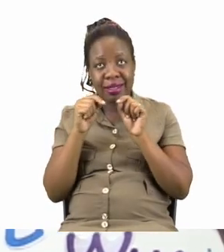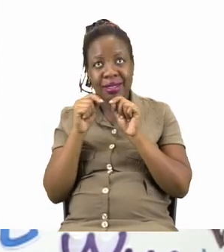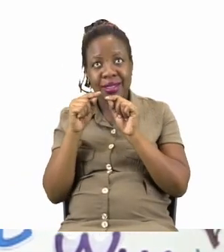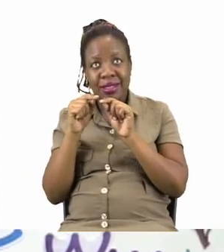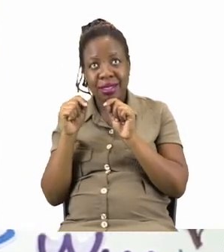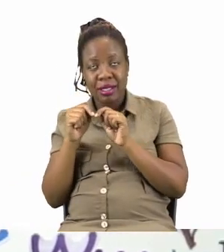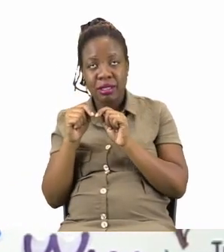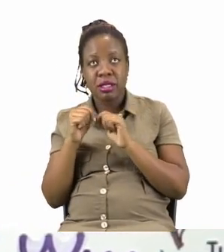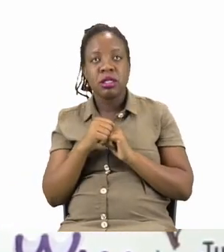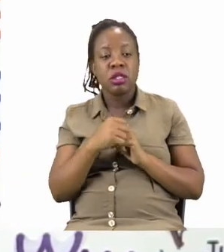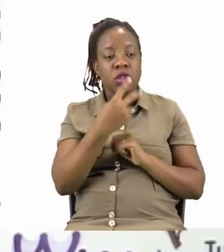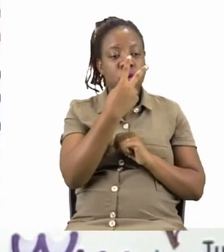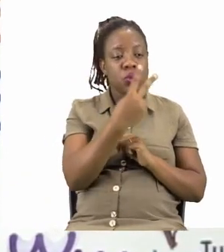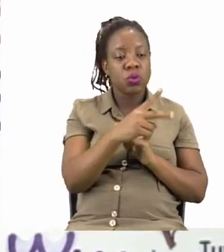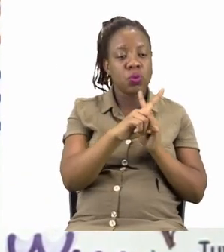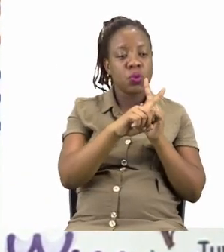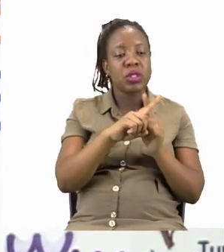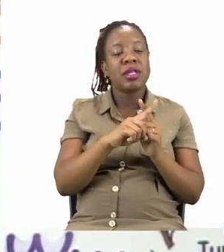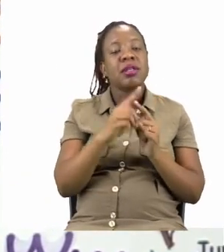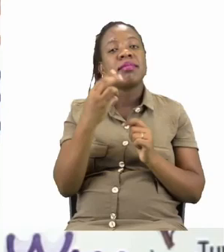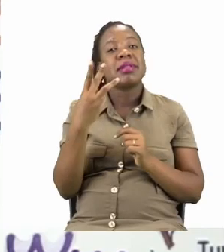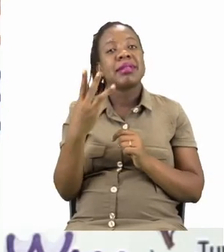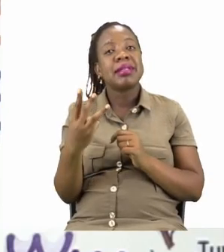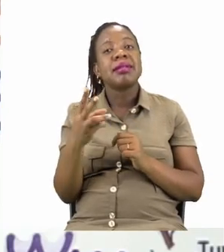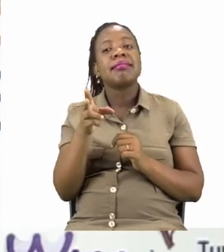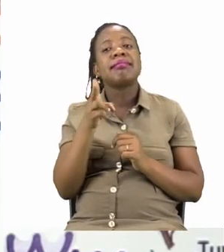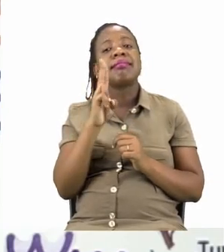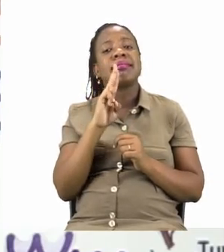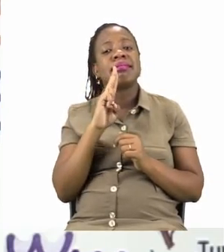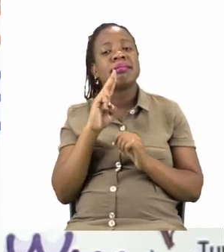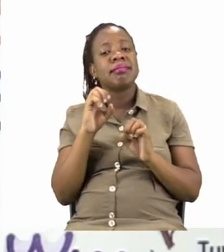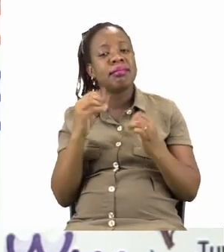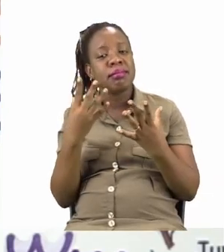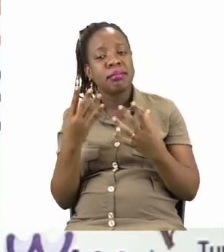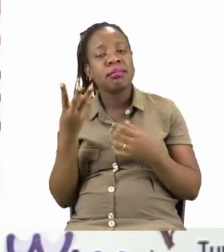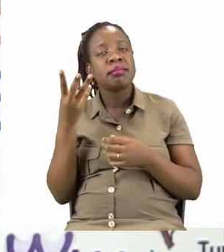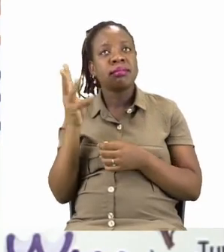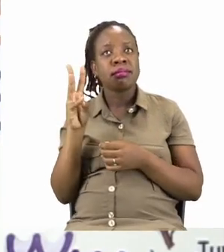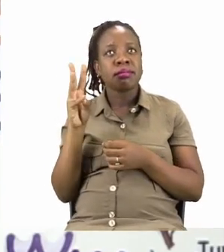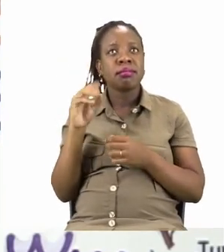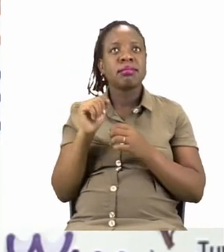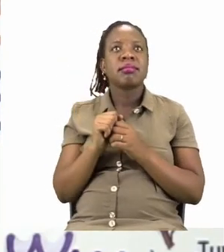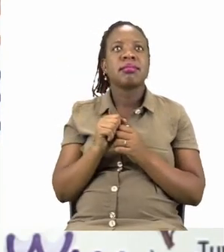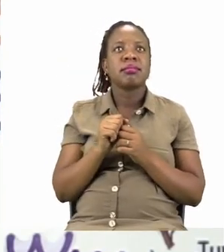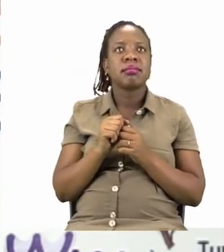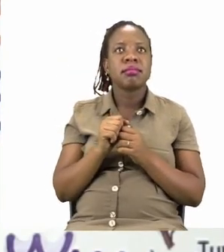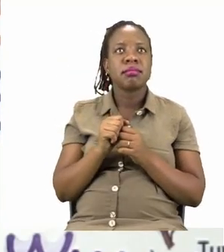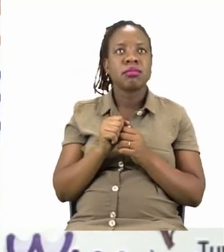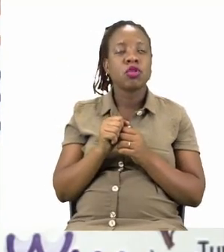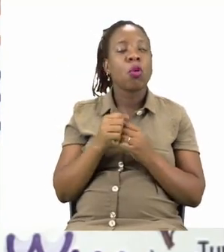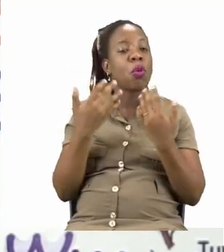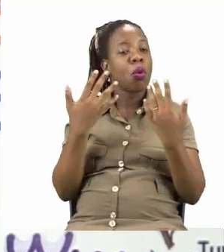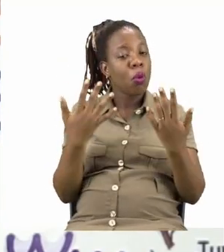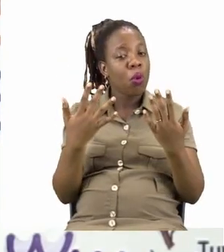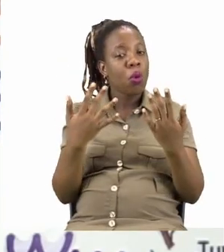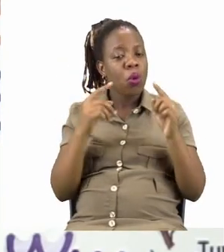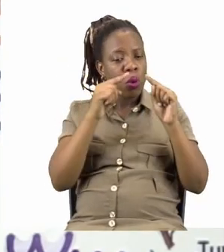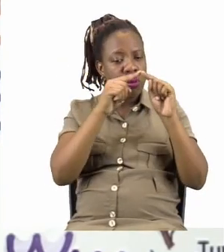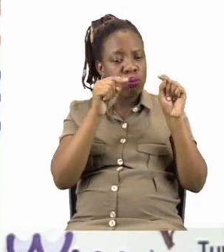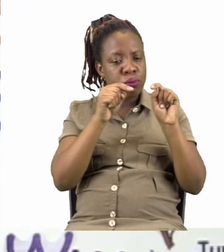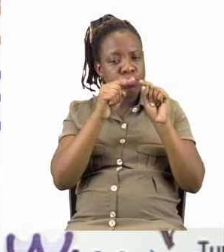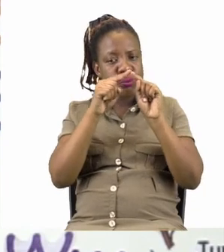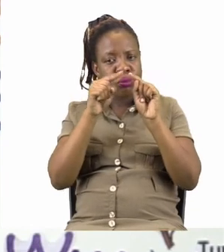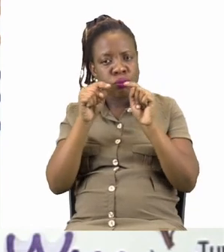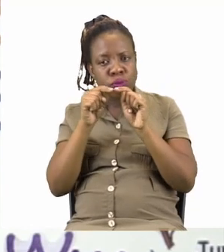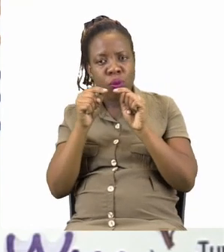equals 6. Now how did we get to 6? Let's count all the triangles together